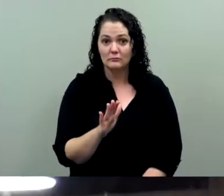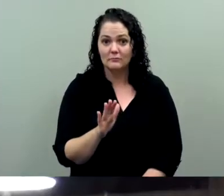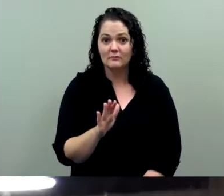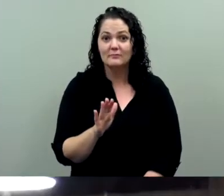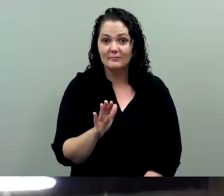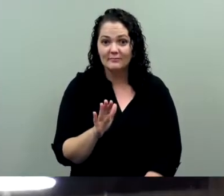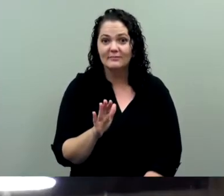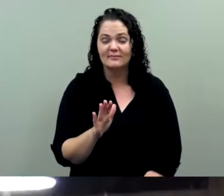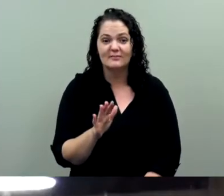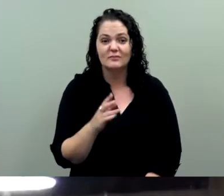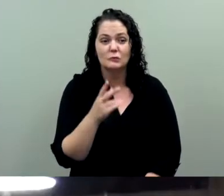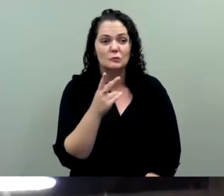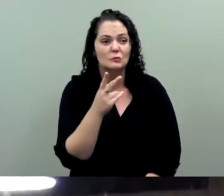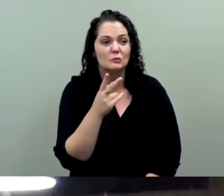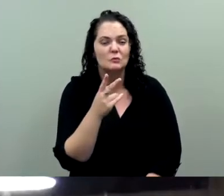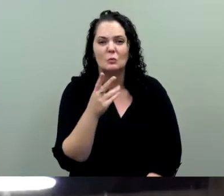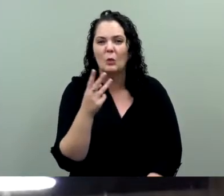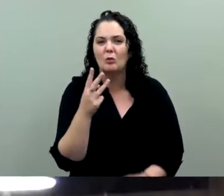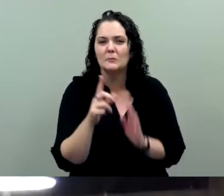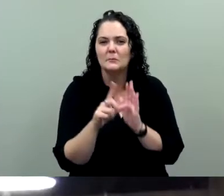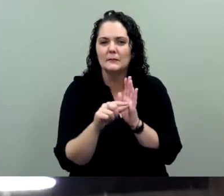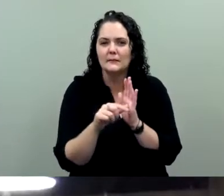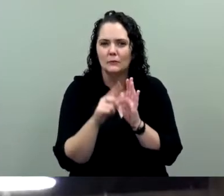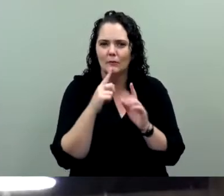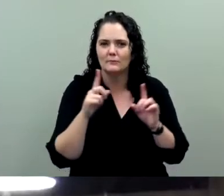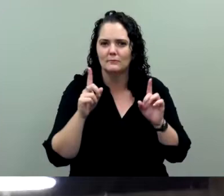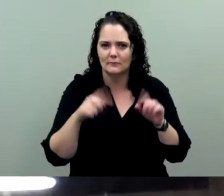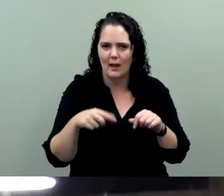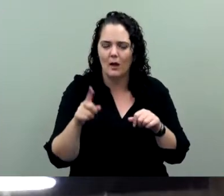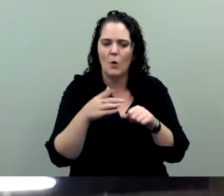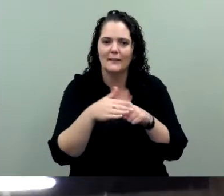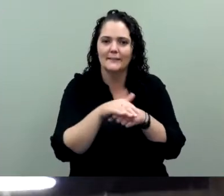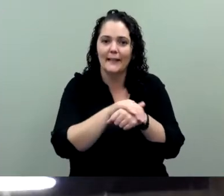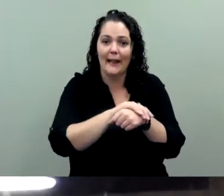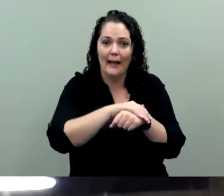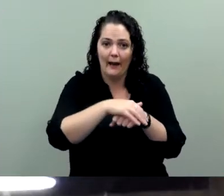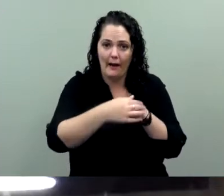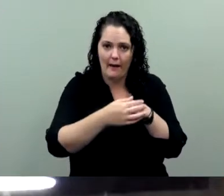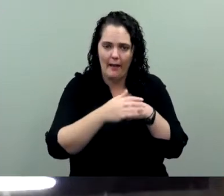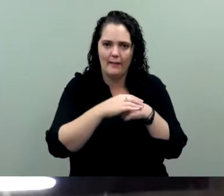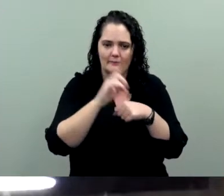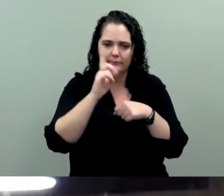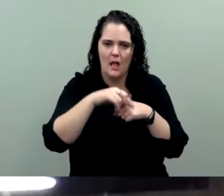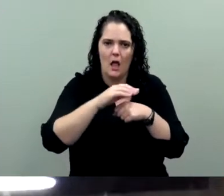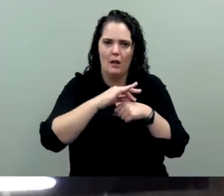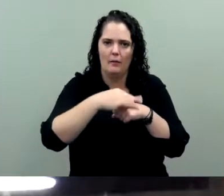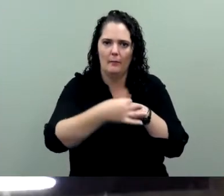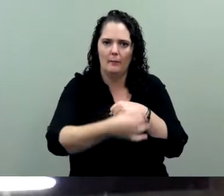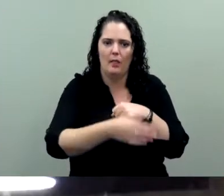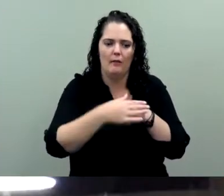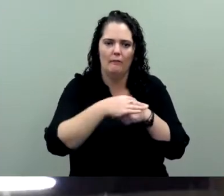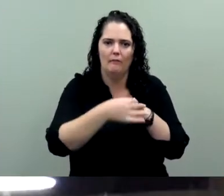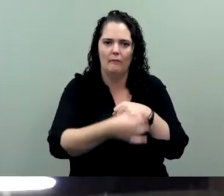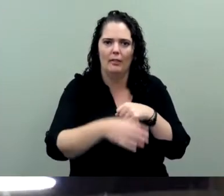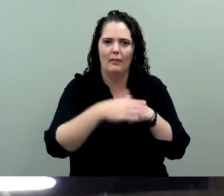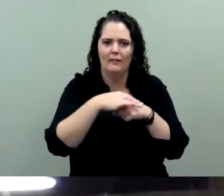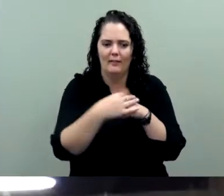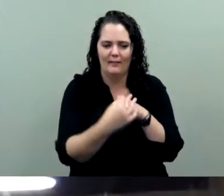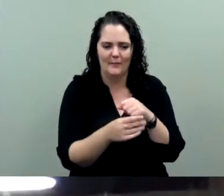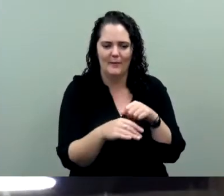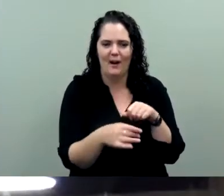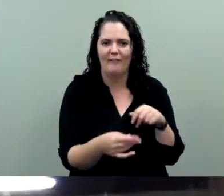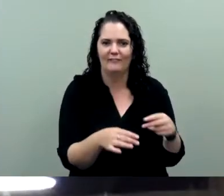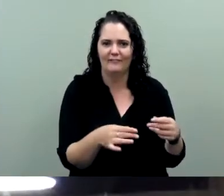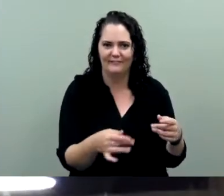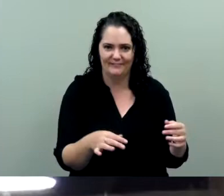couple of minutes, 2 or 3 minutes, what you'll see happening is that brown skin on the pit will start to come off. It'll just peel off really, really